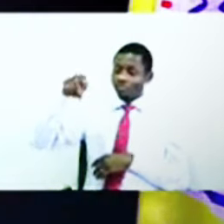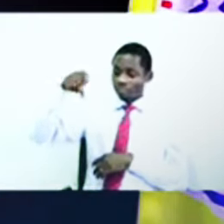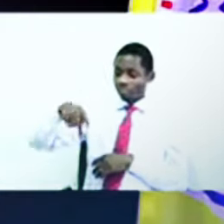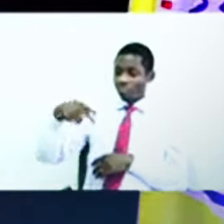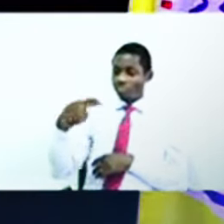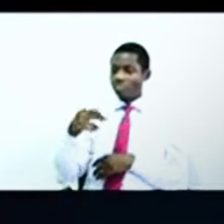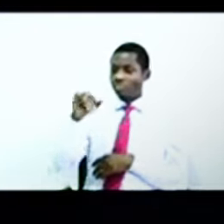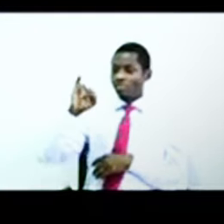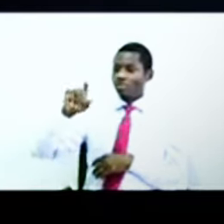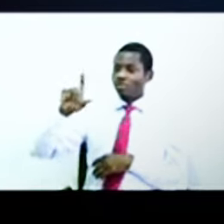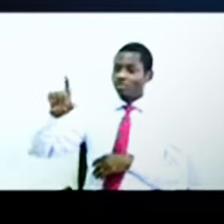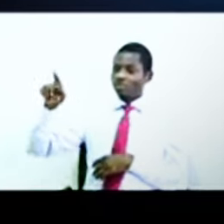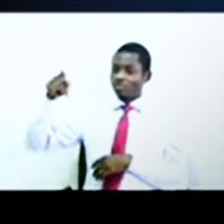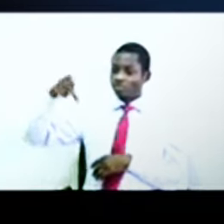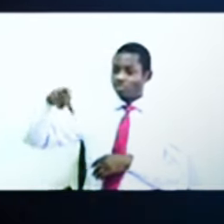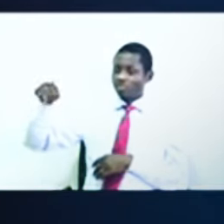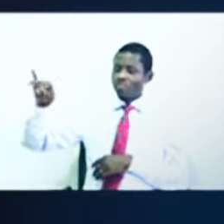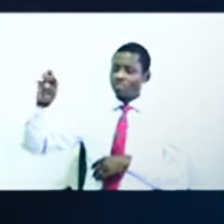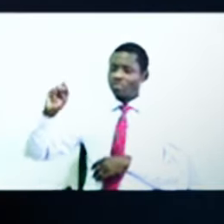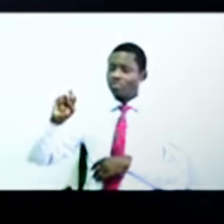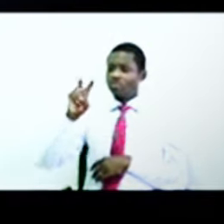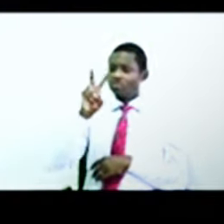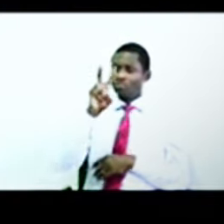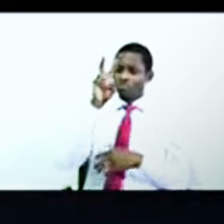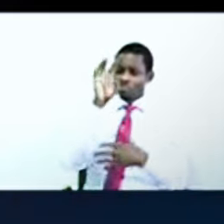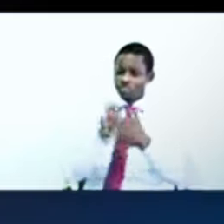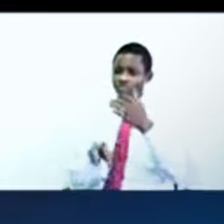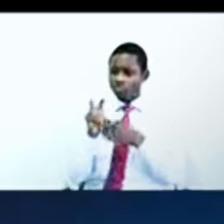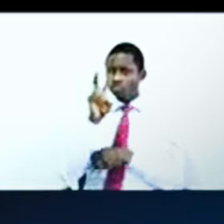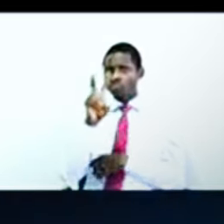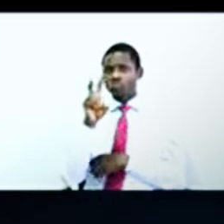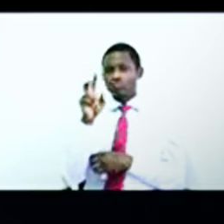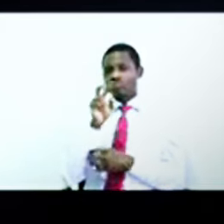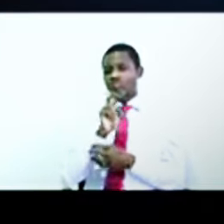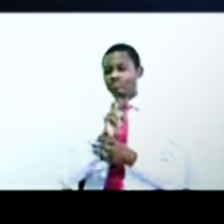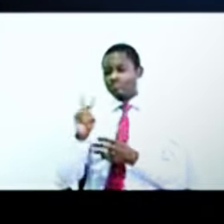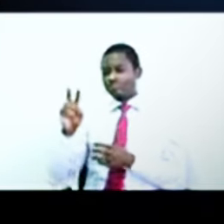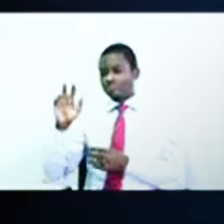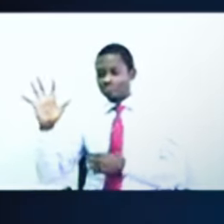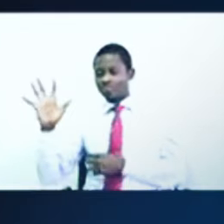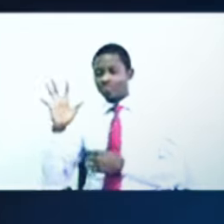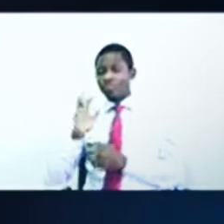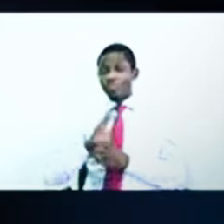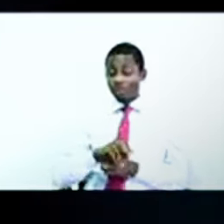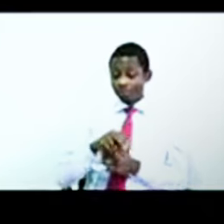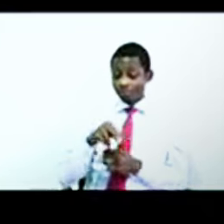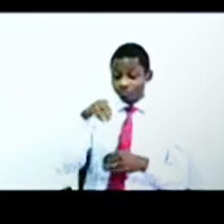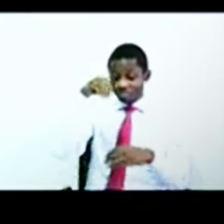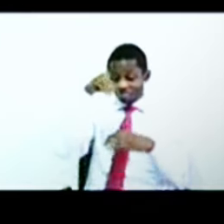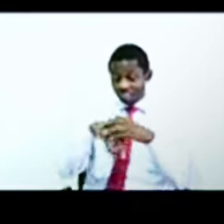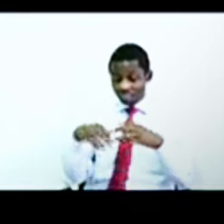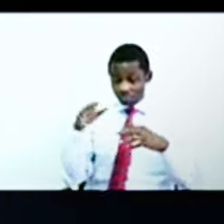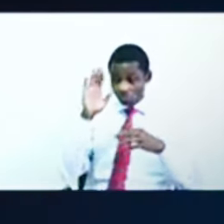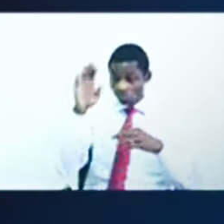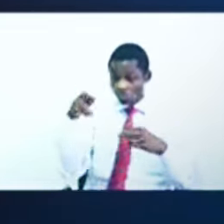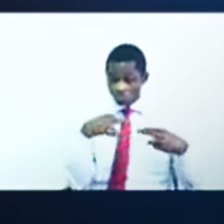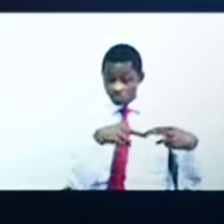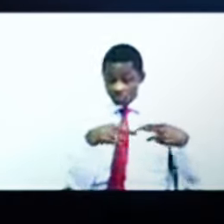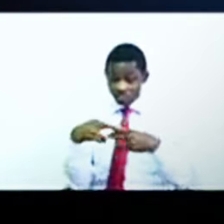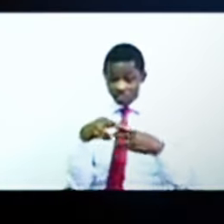this. In your relationship with one another, have the same mindset as Christ Jesus,